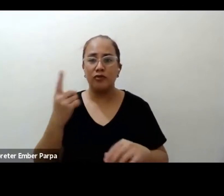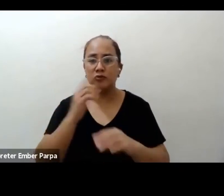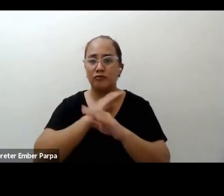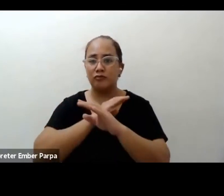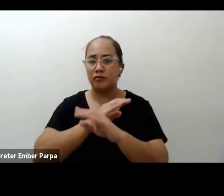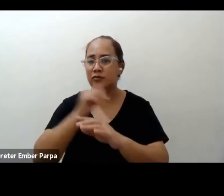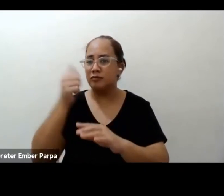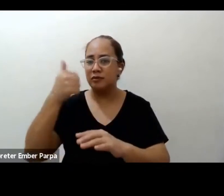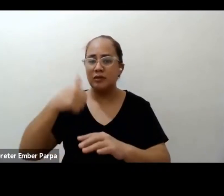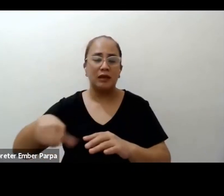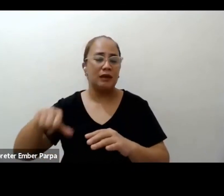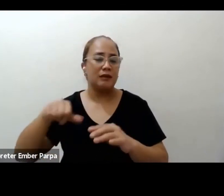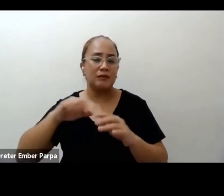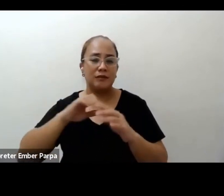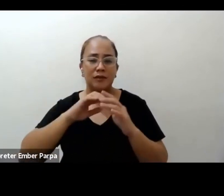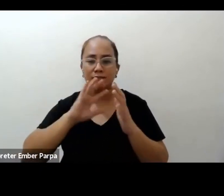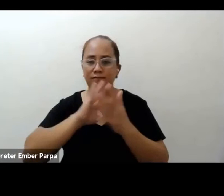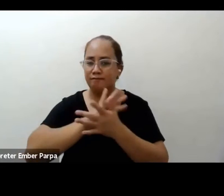pandemic.